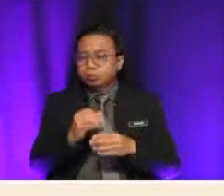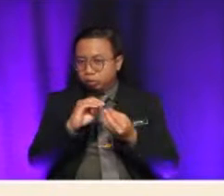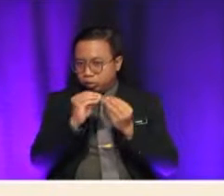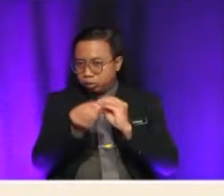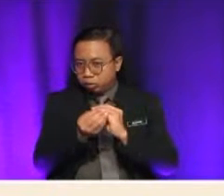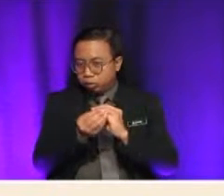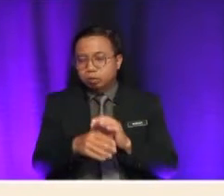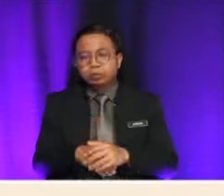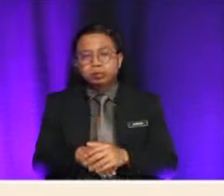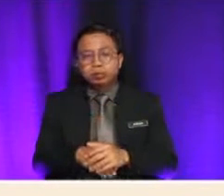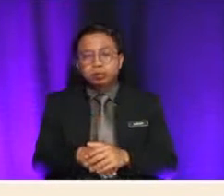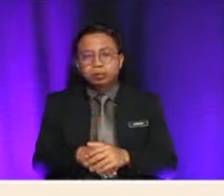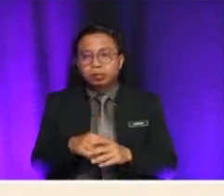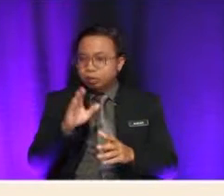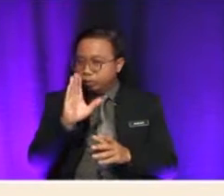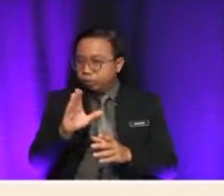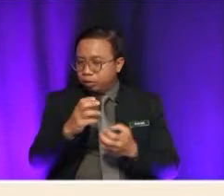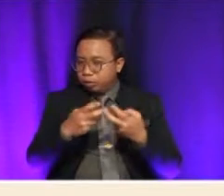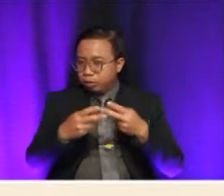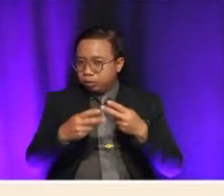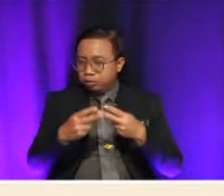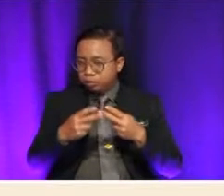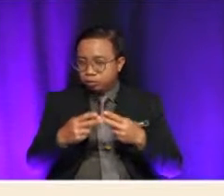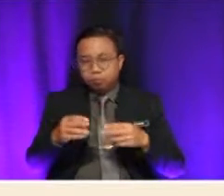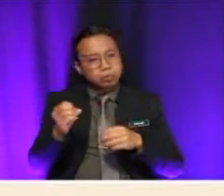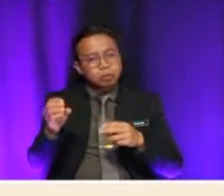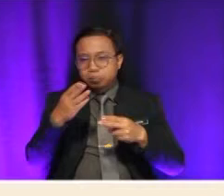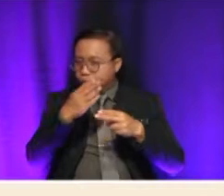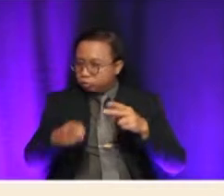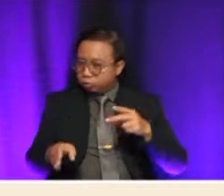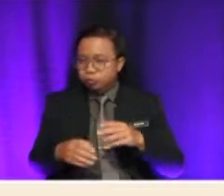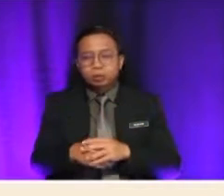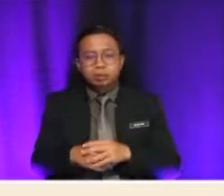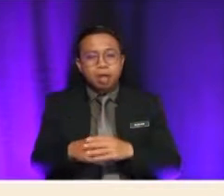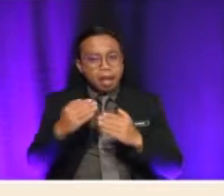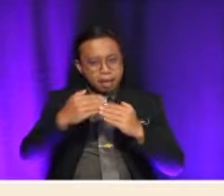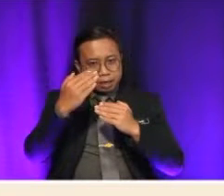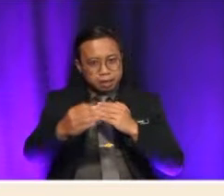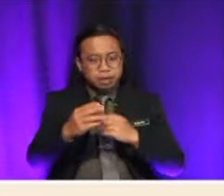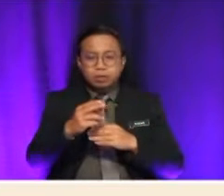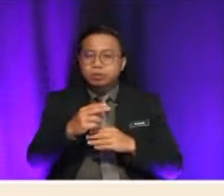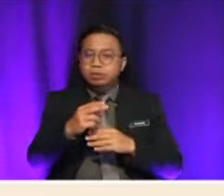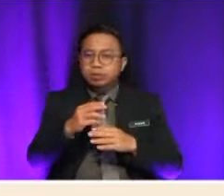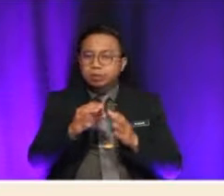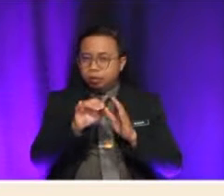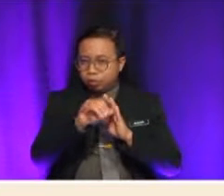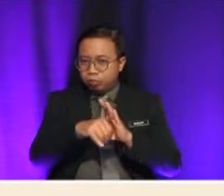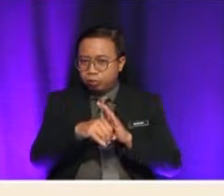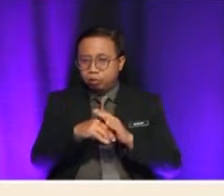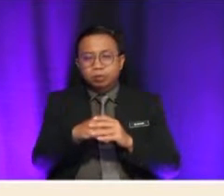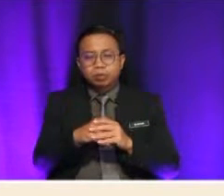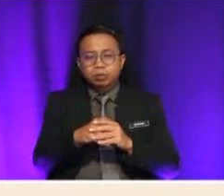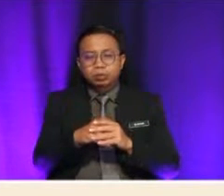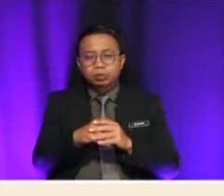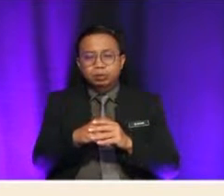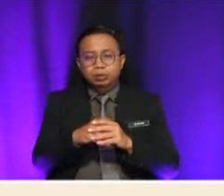roadworks in the area, your electricity has been disconnected. For the next hour or two, you are twiddling